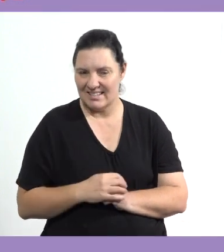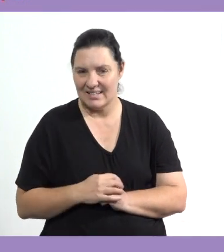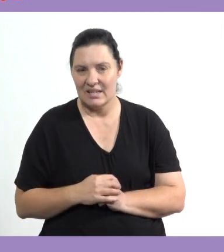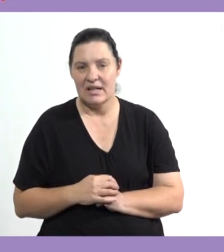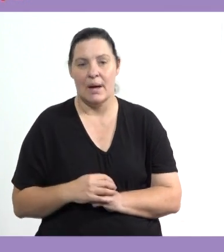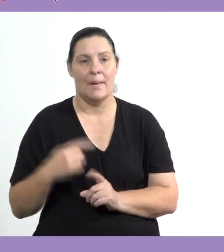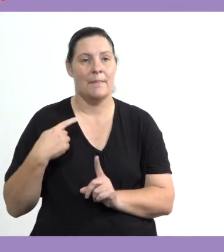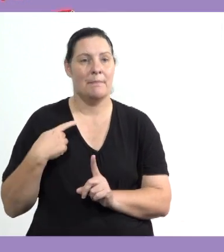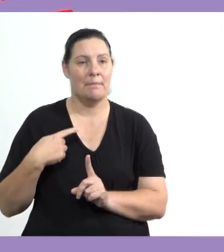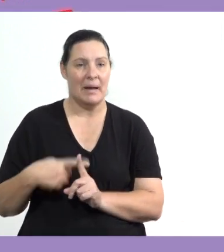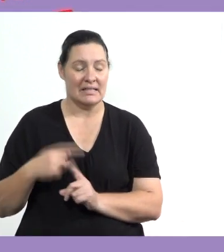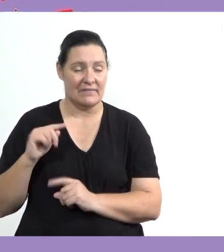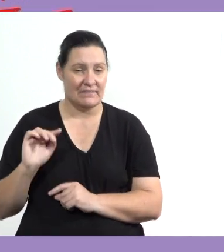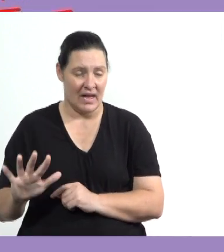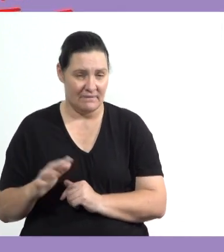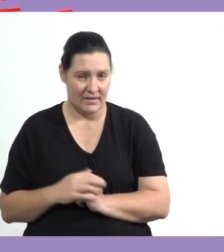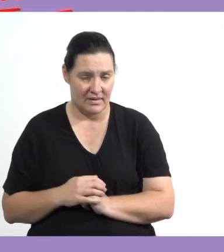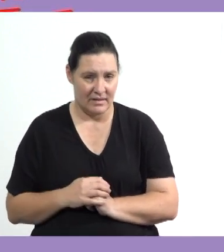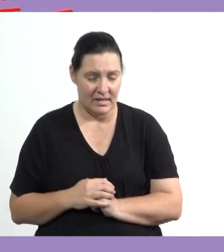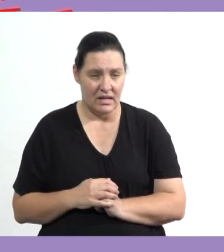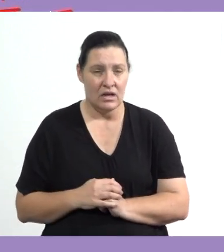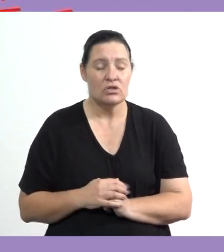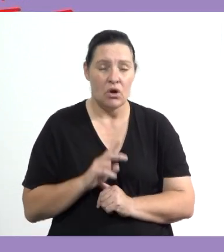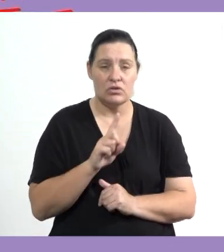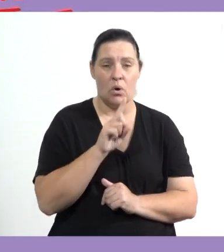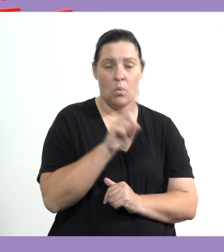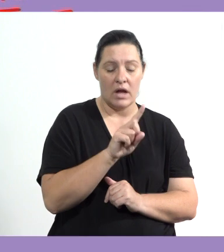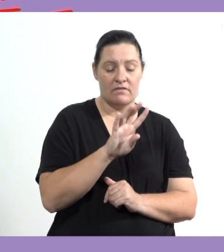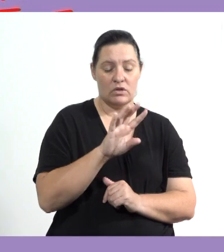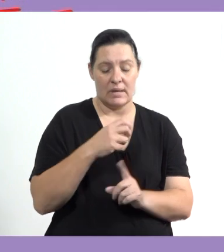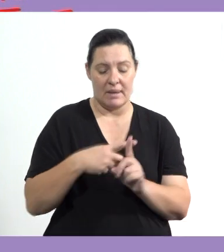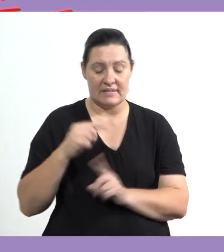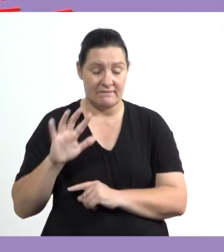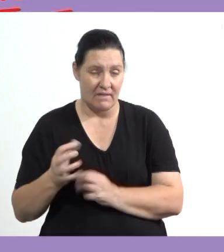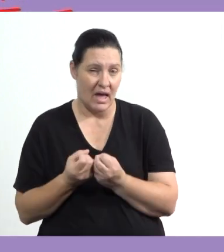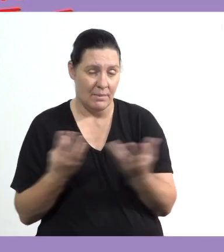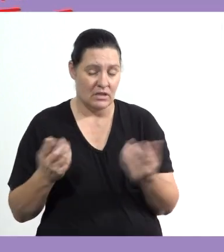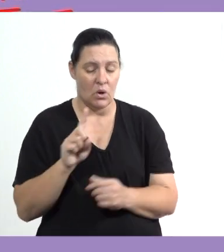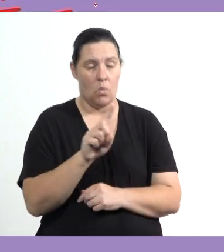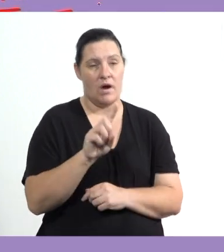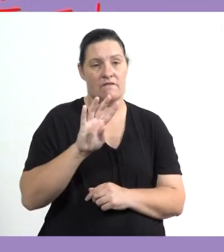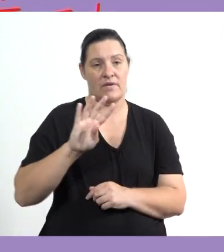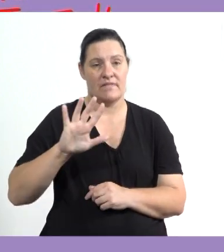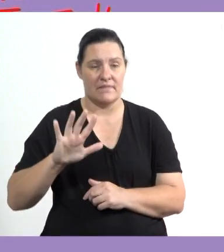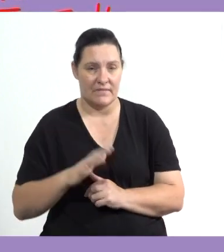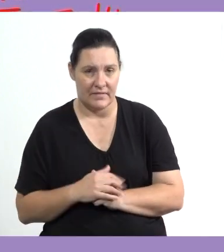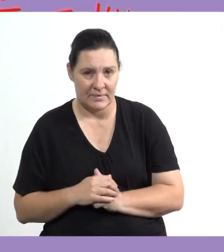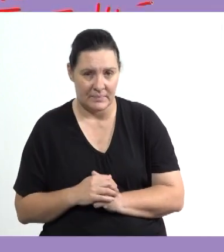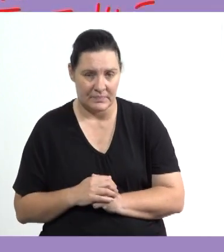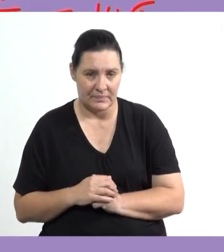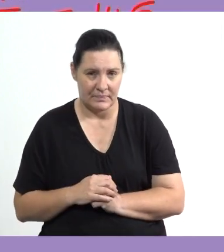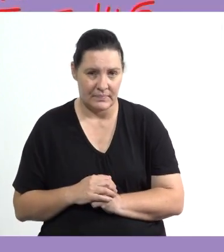are absolutely correct. This means that the 20th term is 140 plus 5, which is